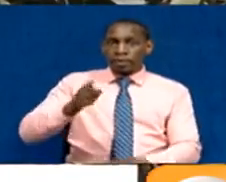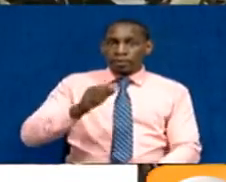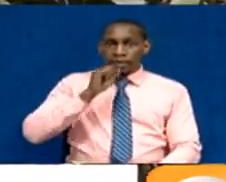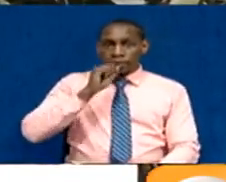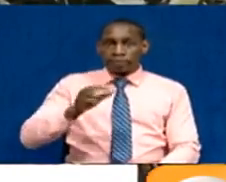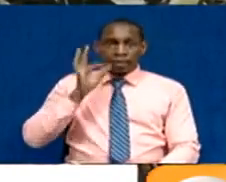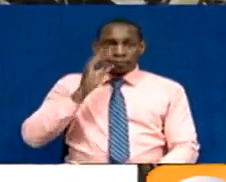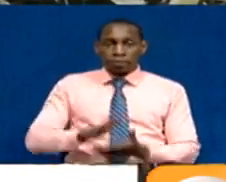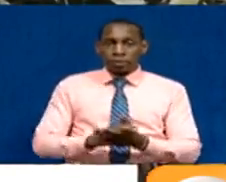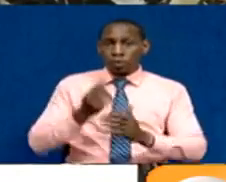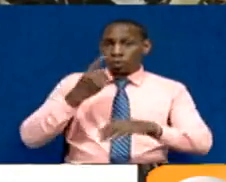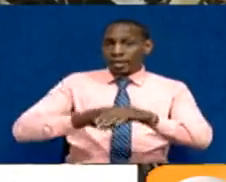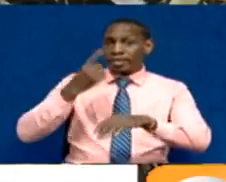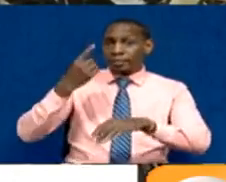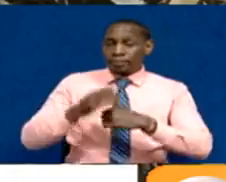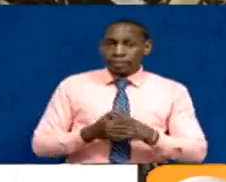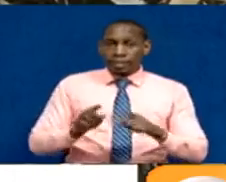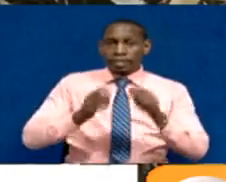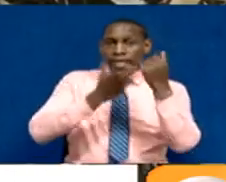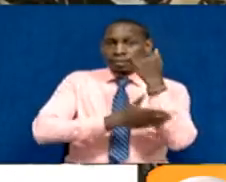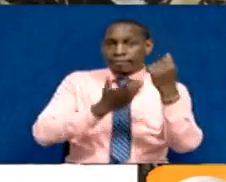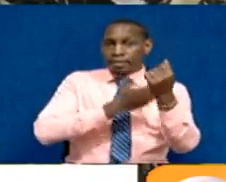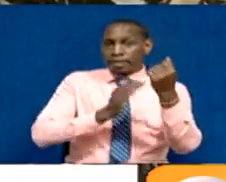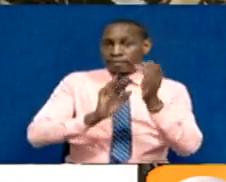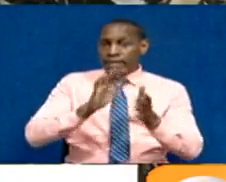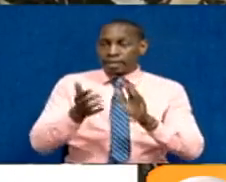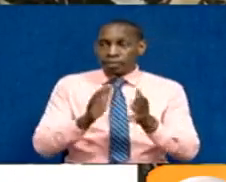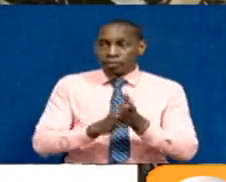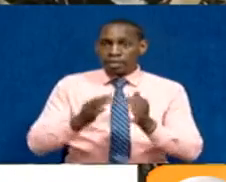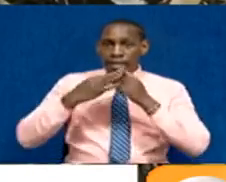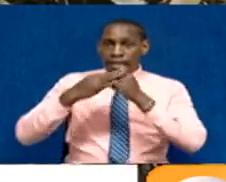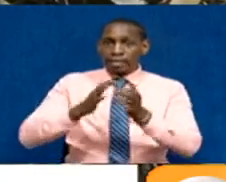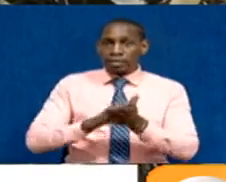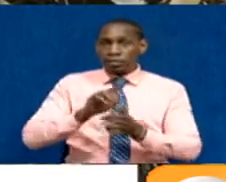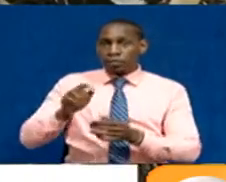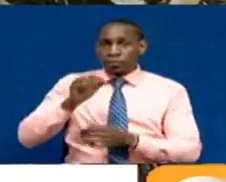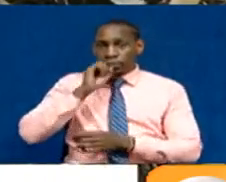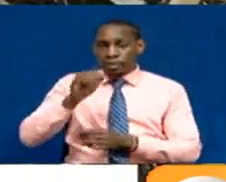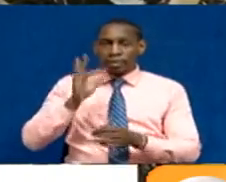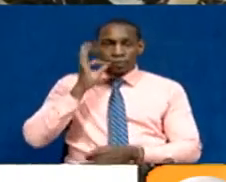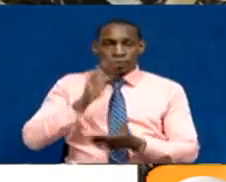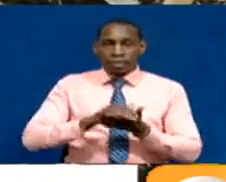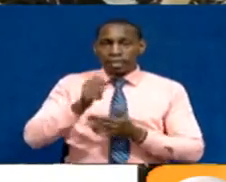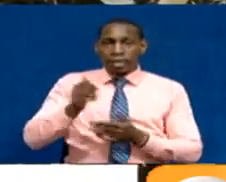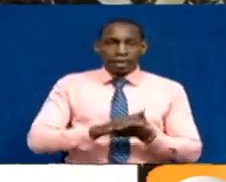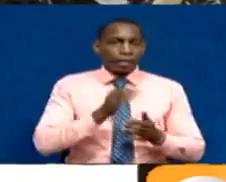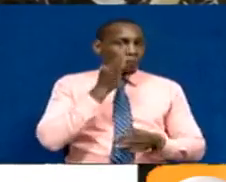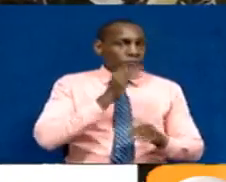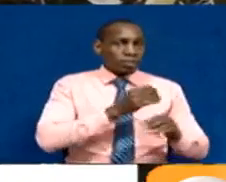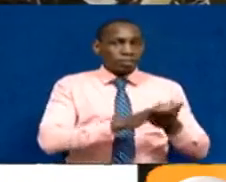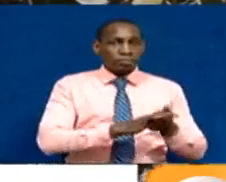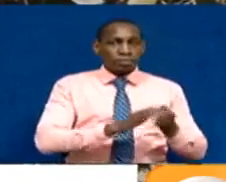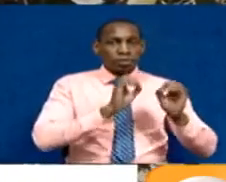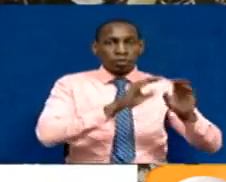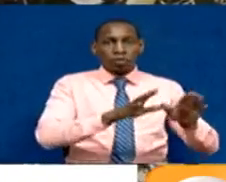fruits per season. And the harvest, I was harvesting about 800 to 500 fruits. The rest was going to waste because